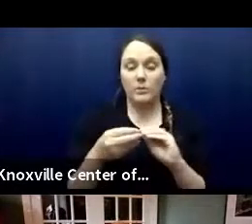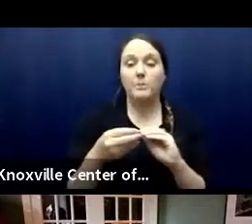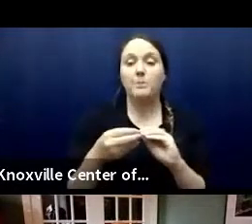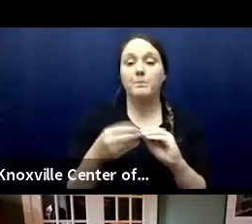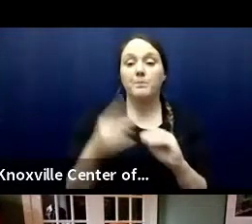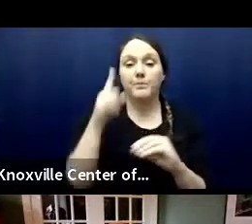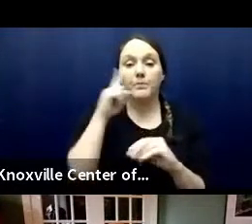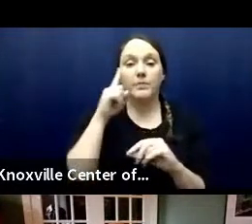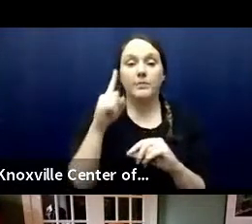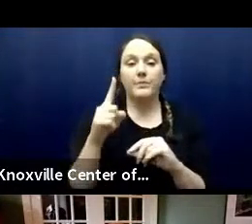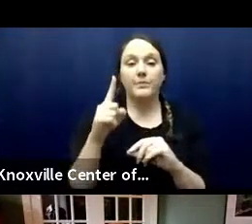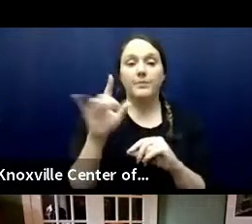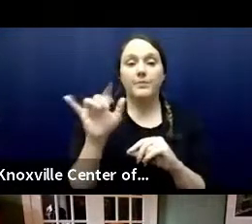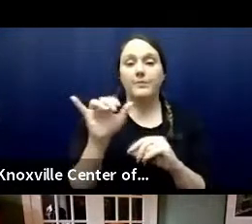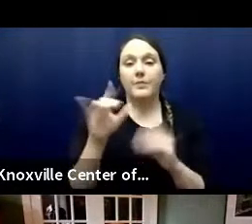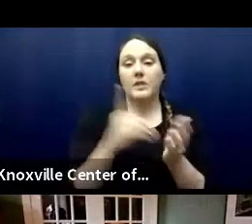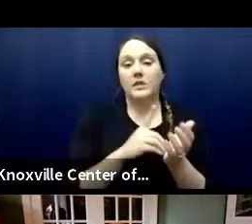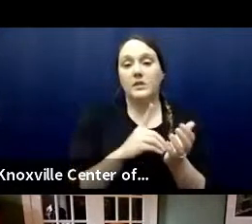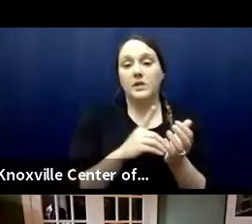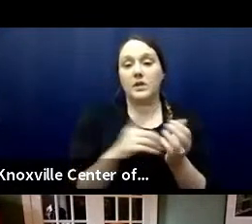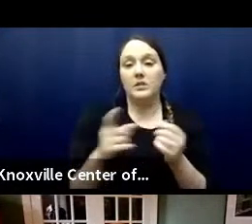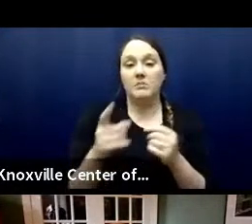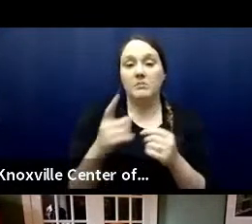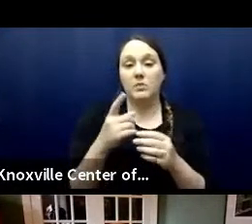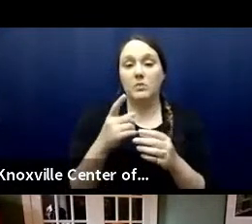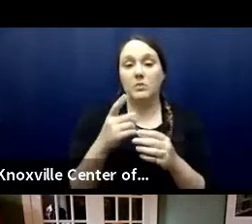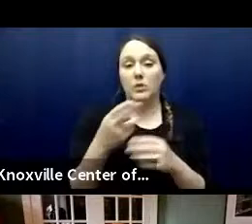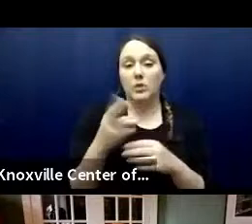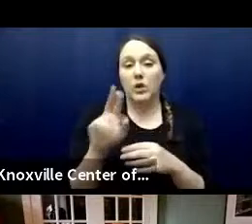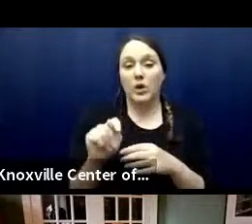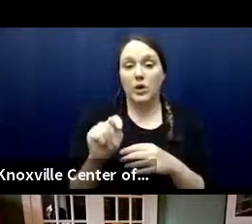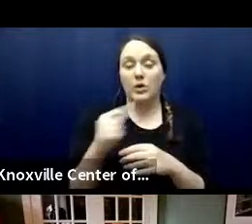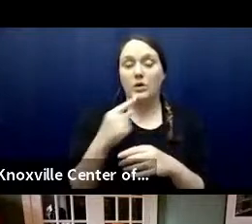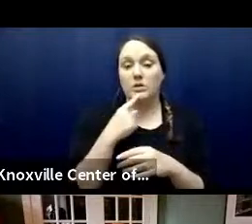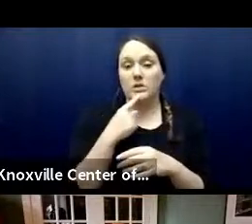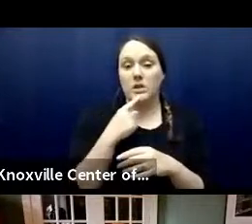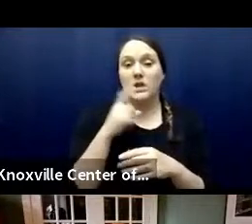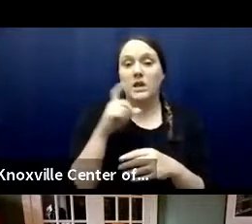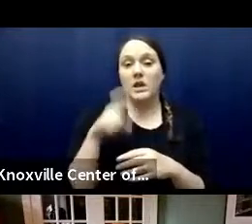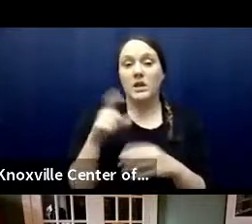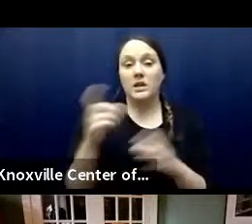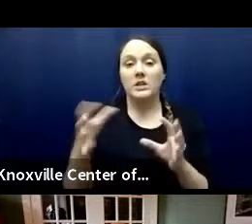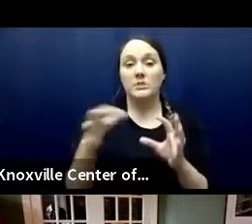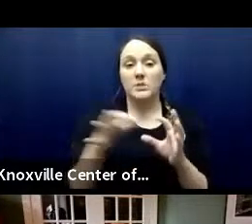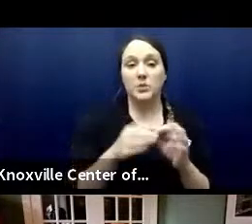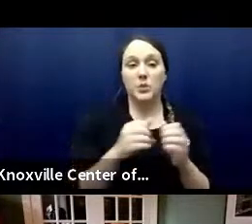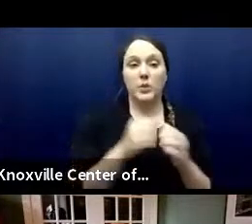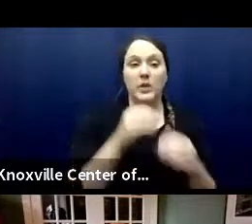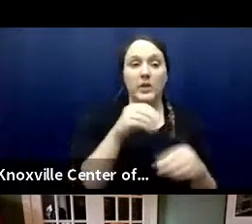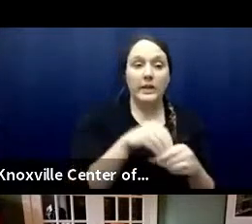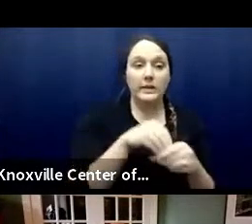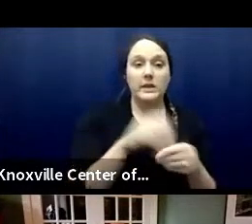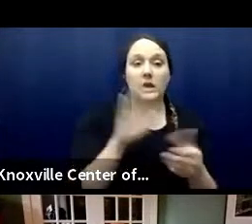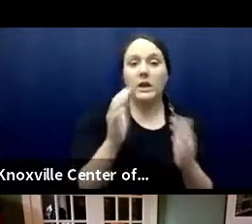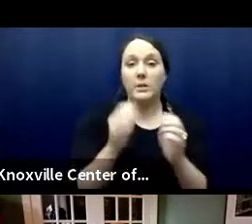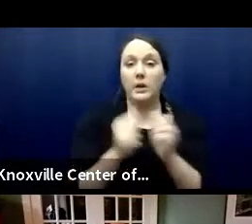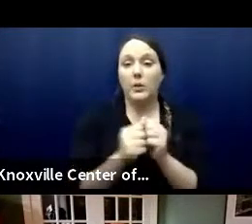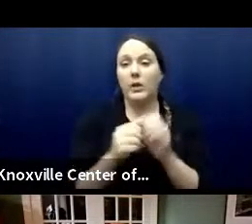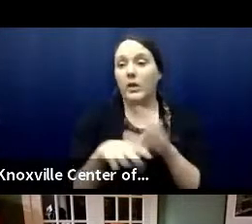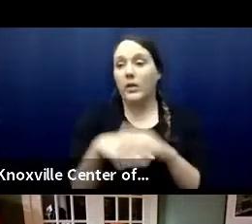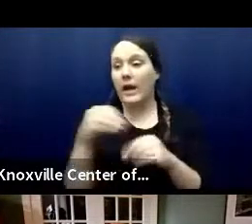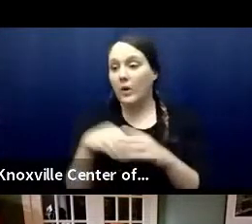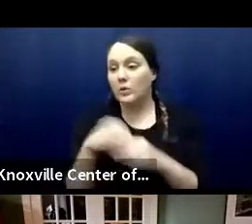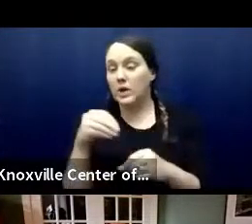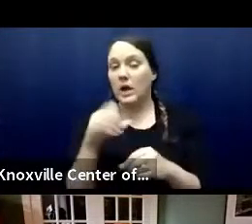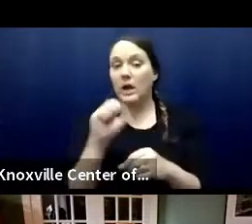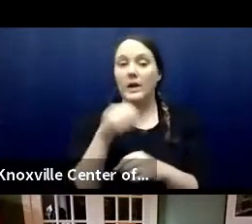think as Dr. Hurt was pointing out, that it needs to be coupled with indoor versus outdoor square footage,